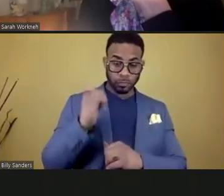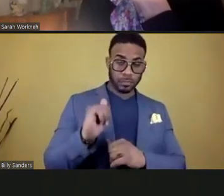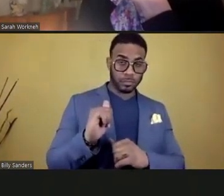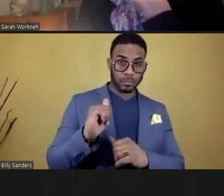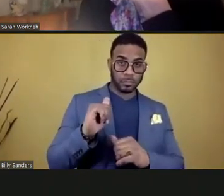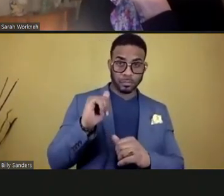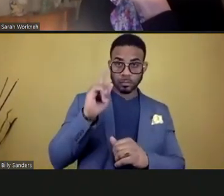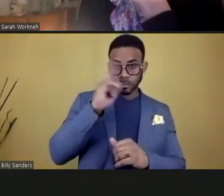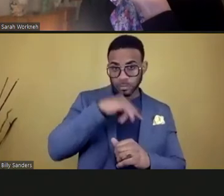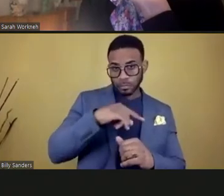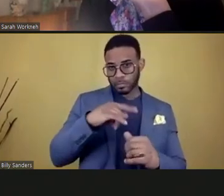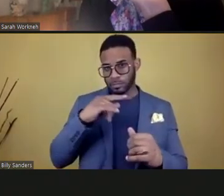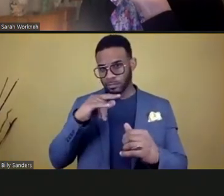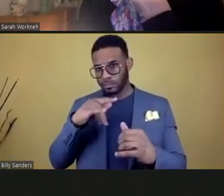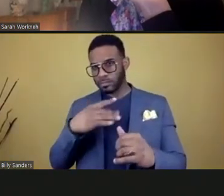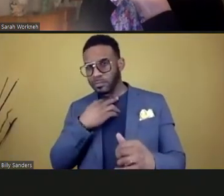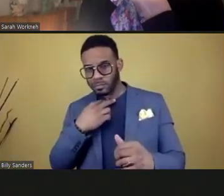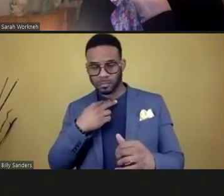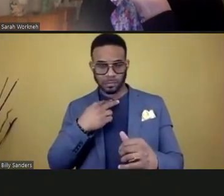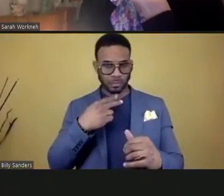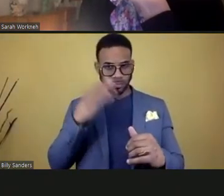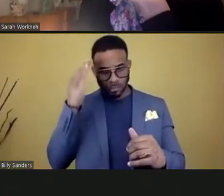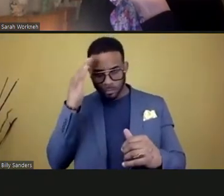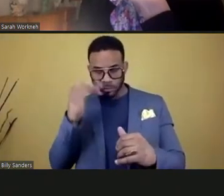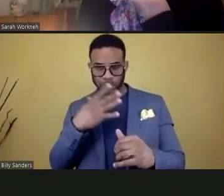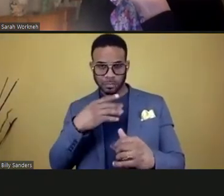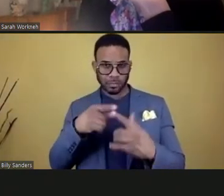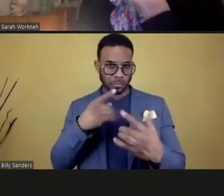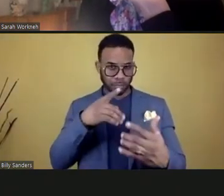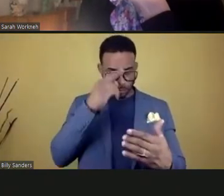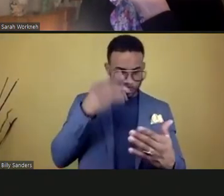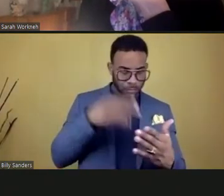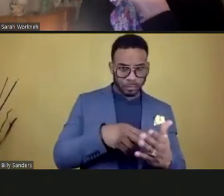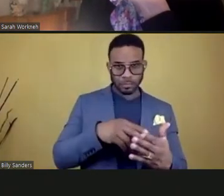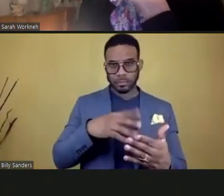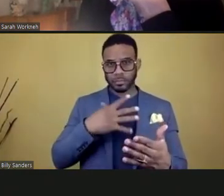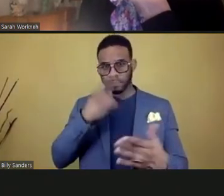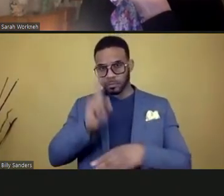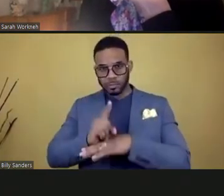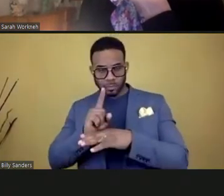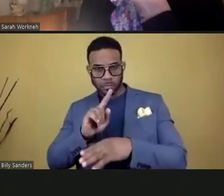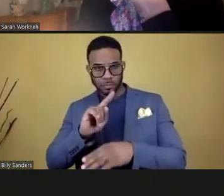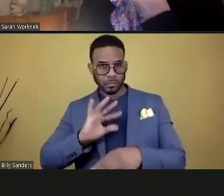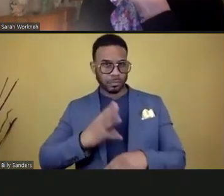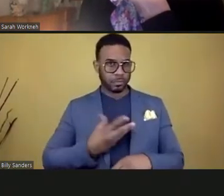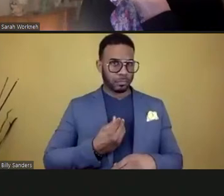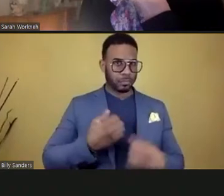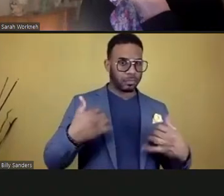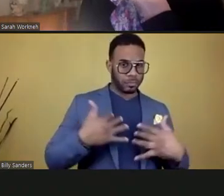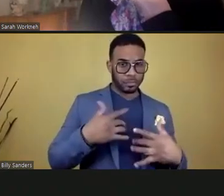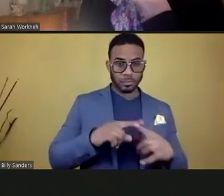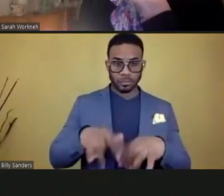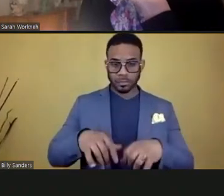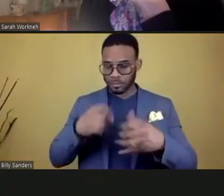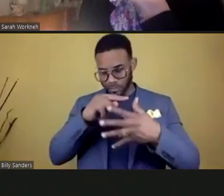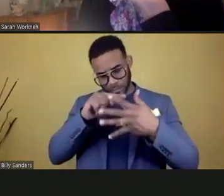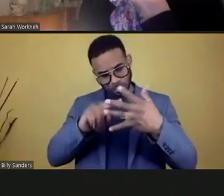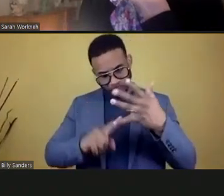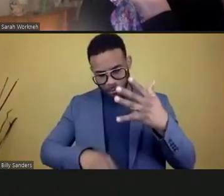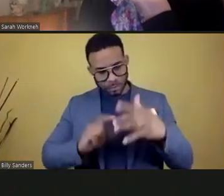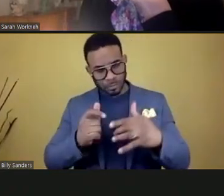trappings, and familiarity of anti-Blackness, white supremacy, and transphobia, as well as a host of all the